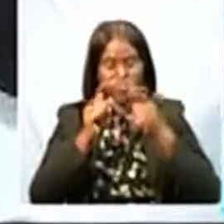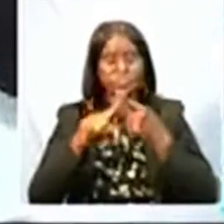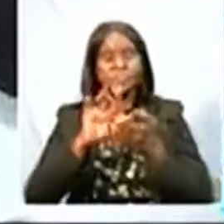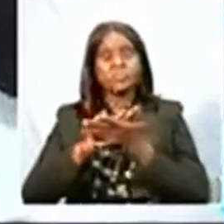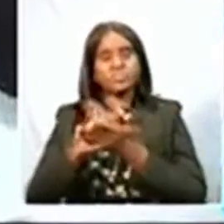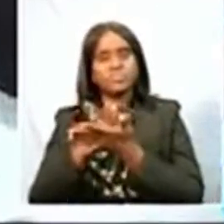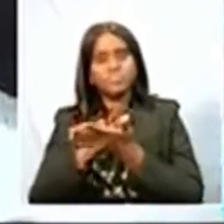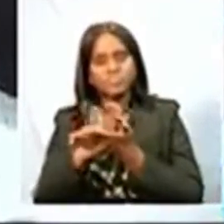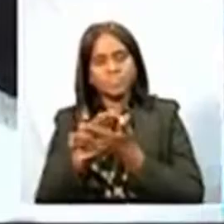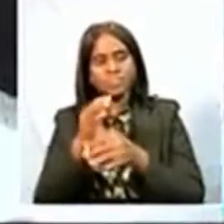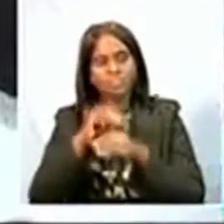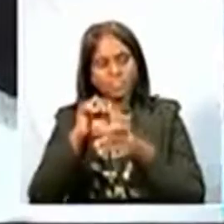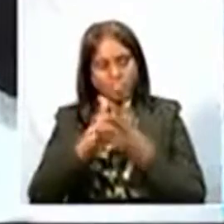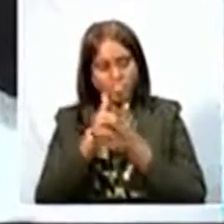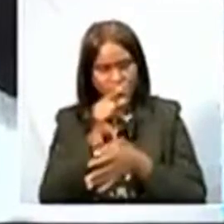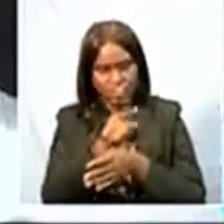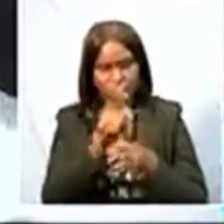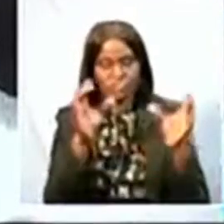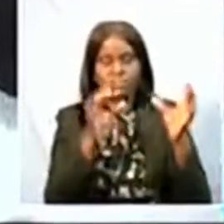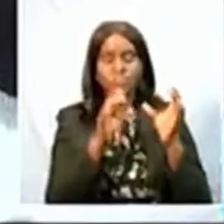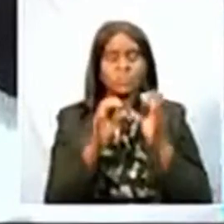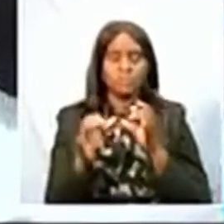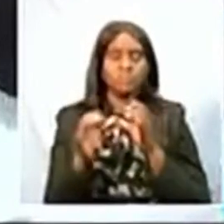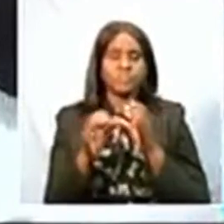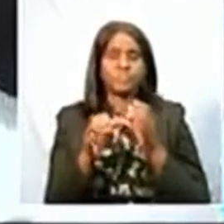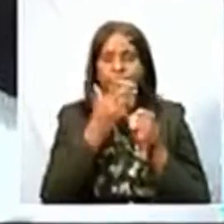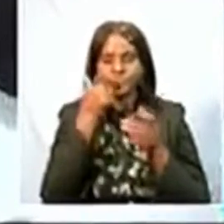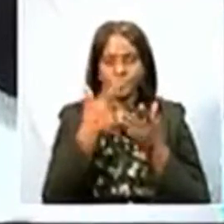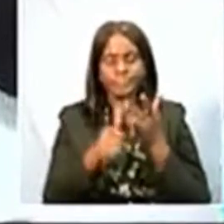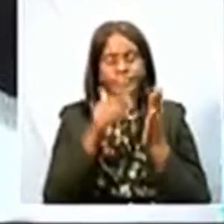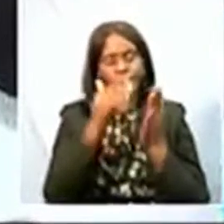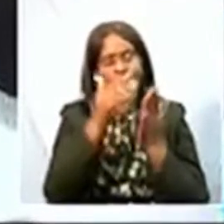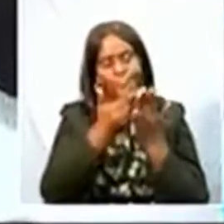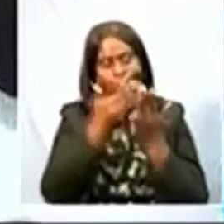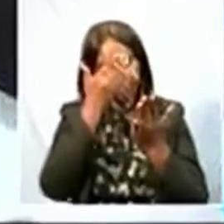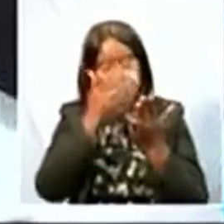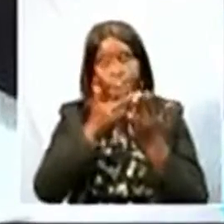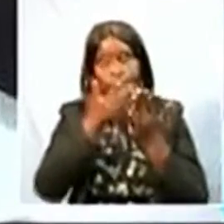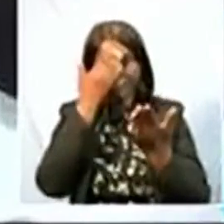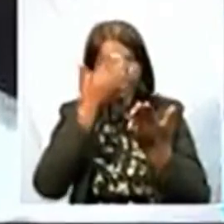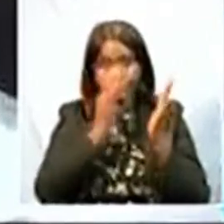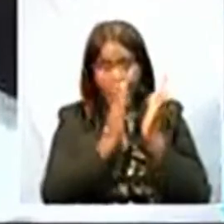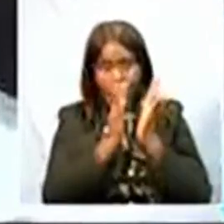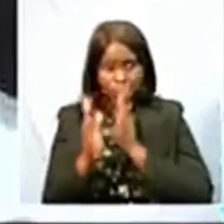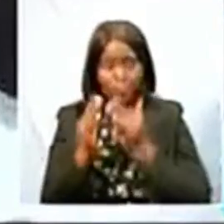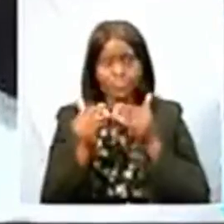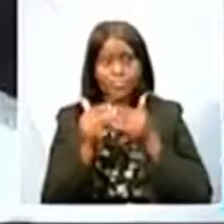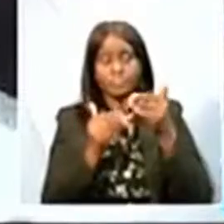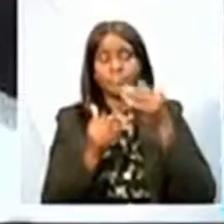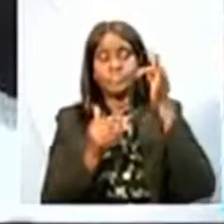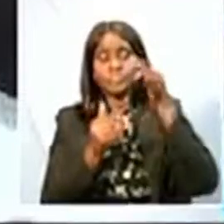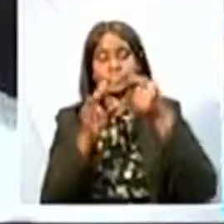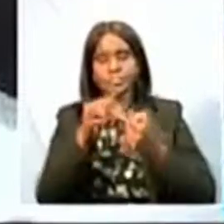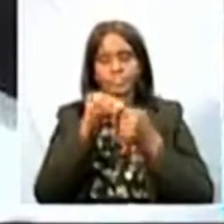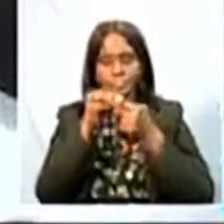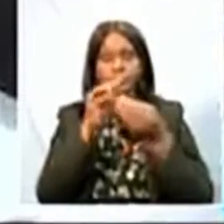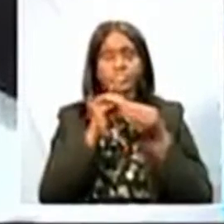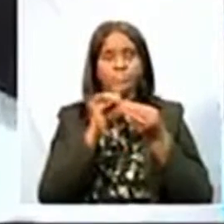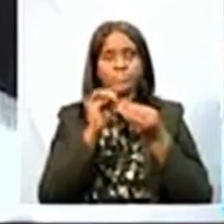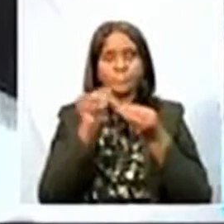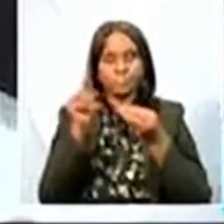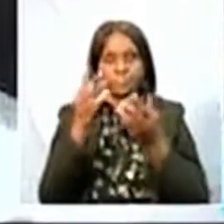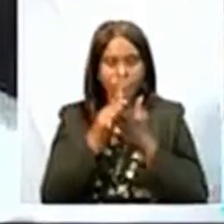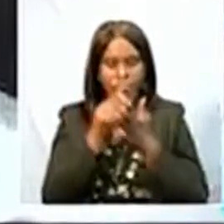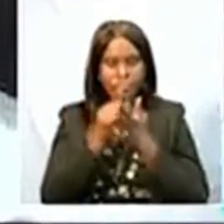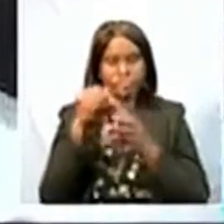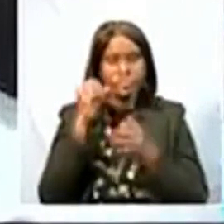interpret on how this club should be run going forward, especially that the funds were